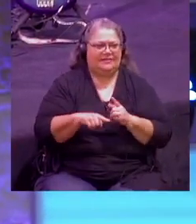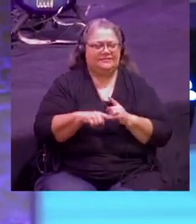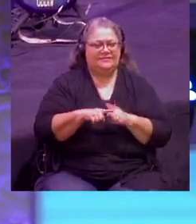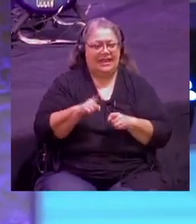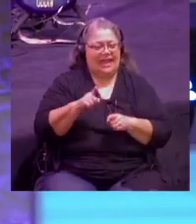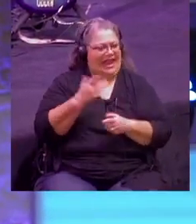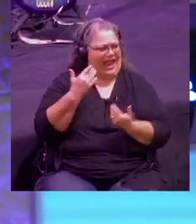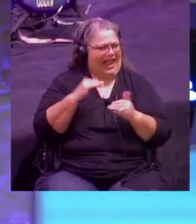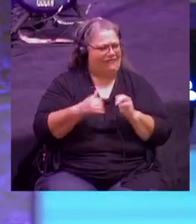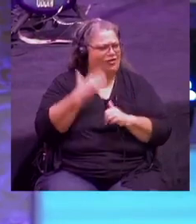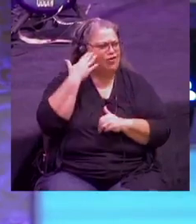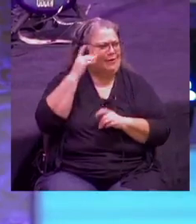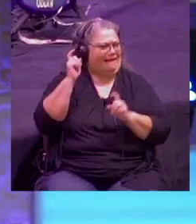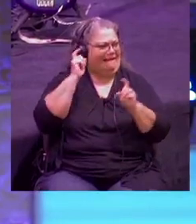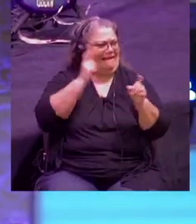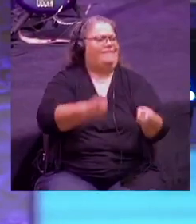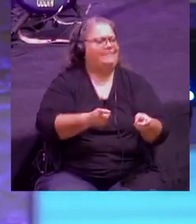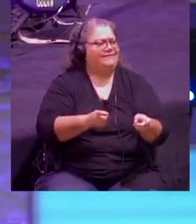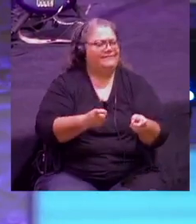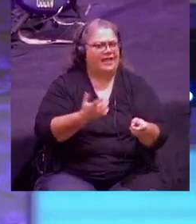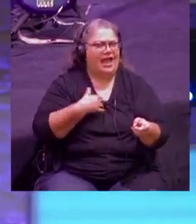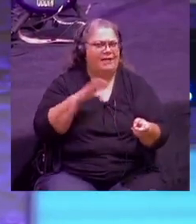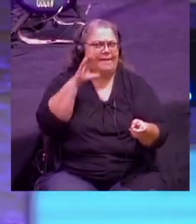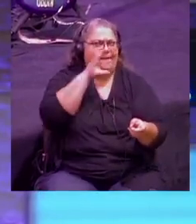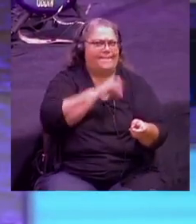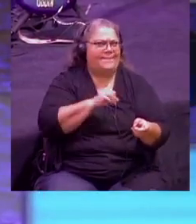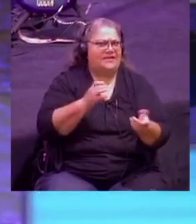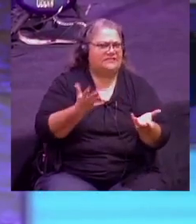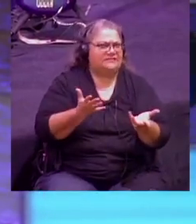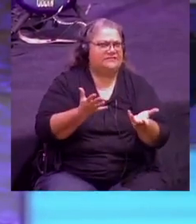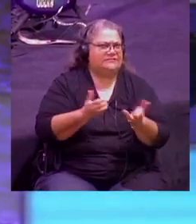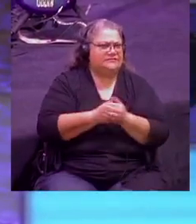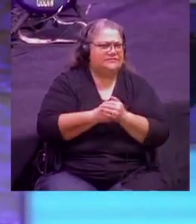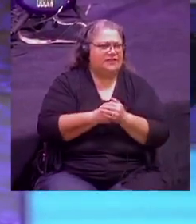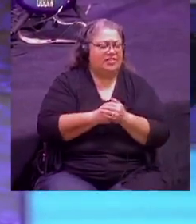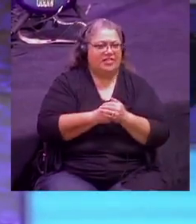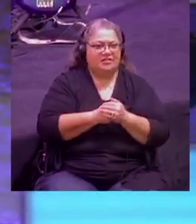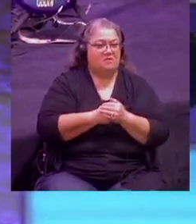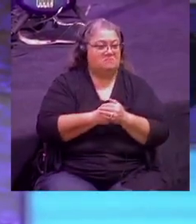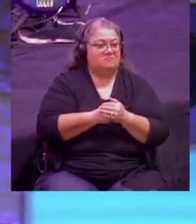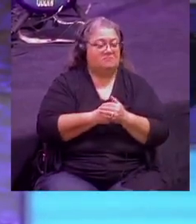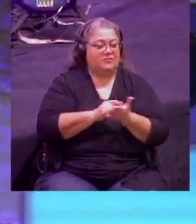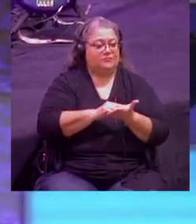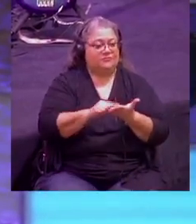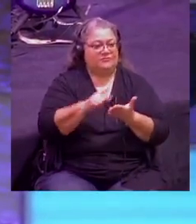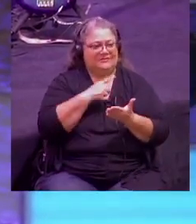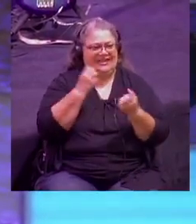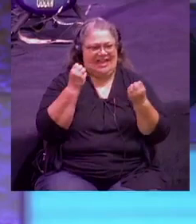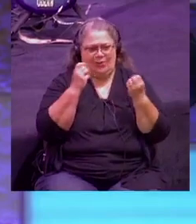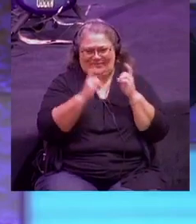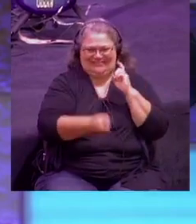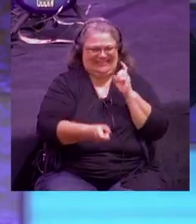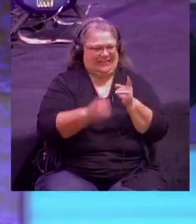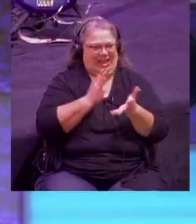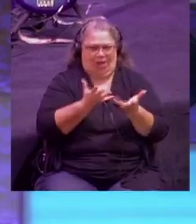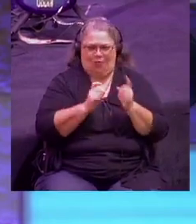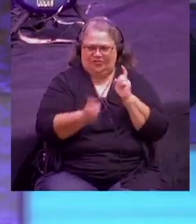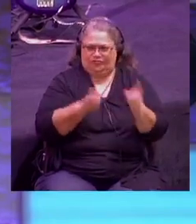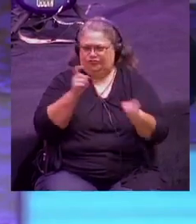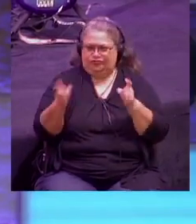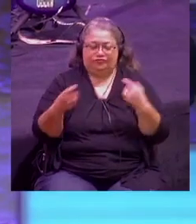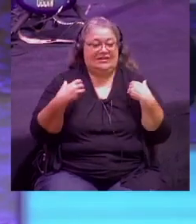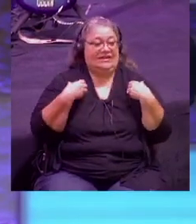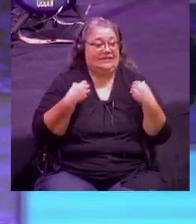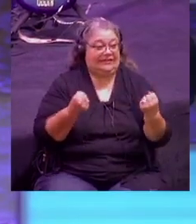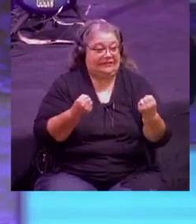offering me gifts, I may be missing them. According to Scripture, there's a variety of gifts that the Holy Spirit wants to give us. The gift of